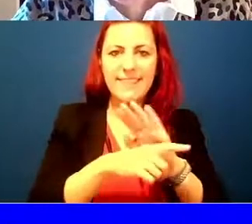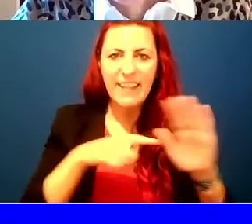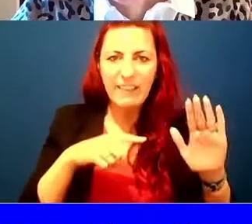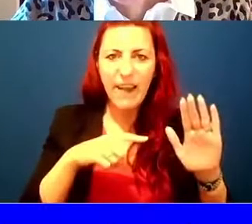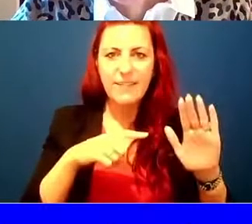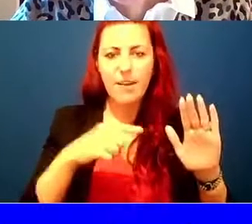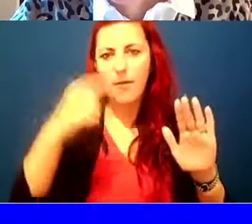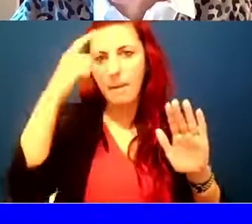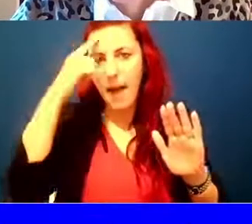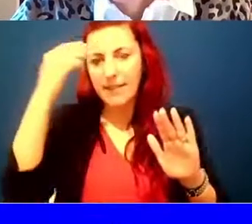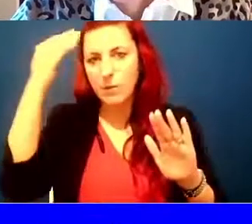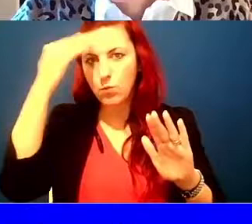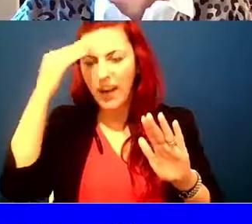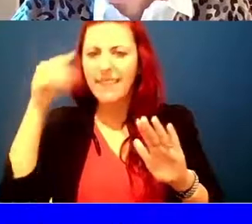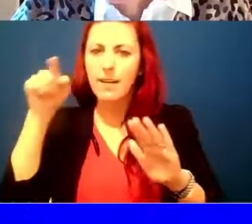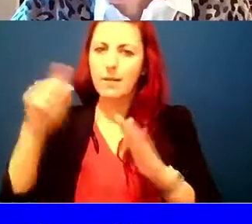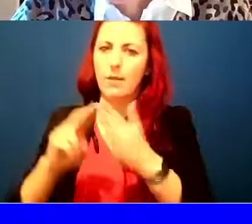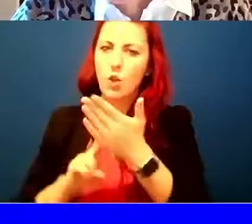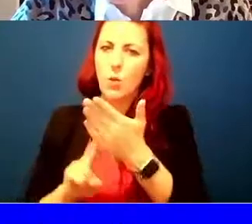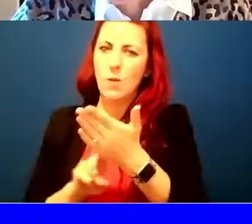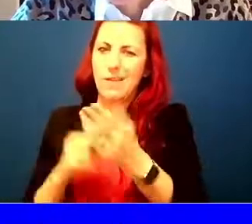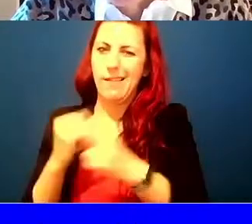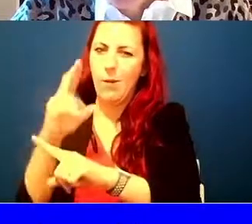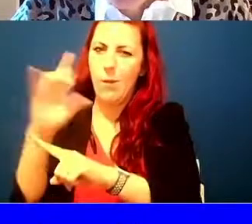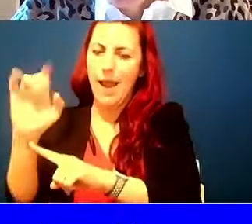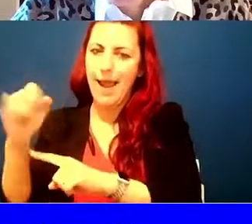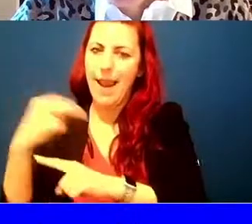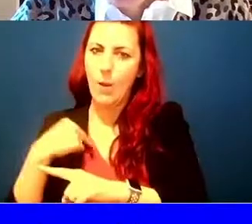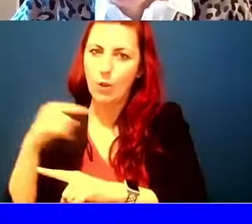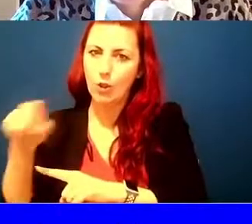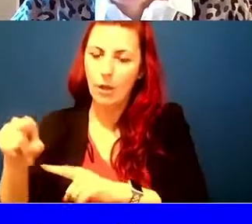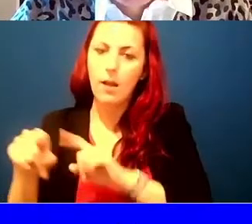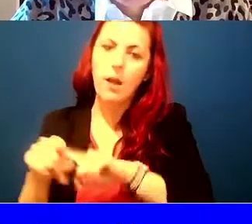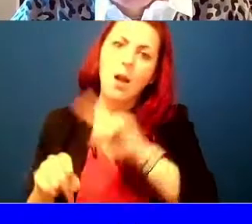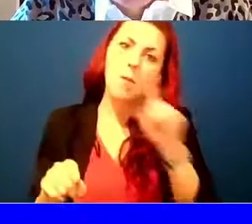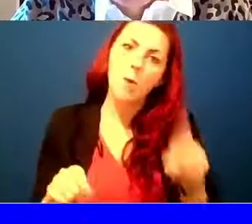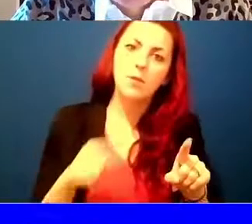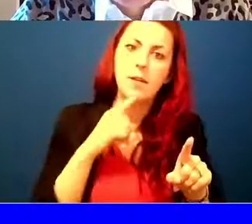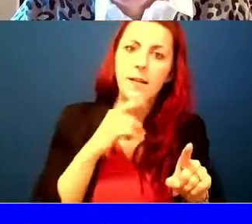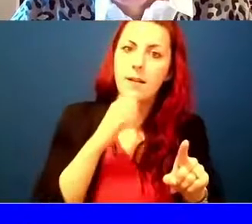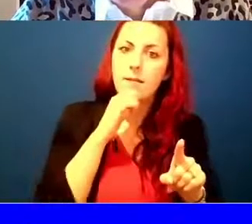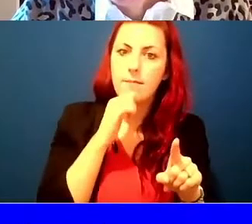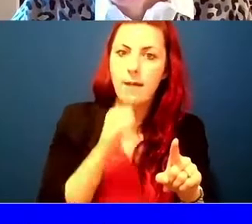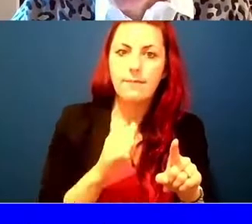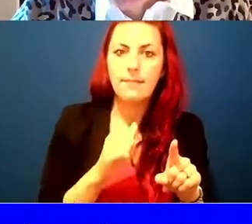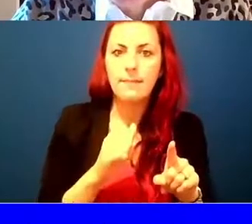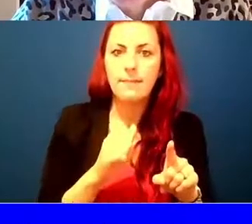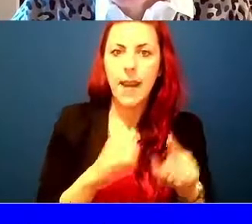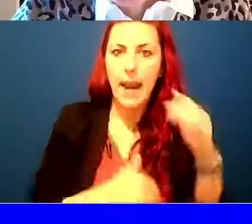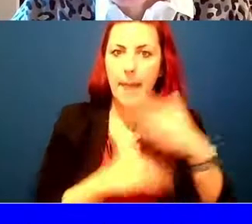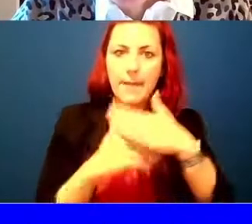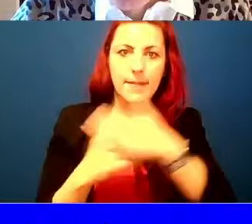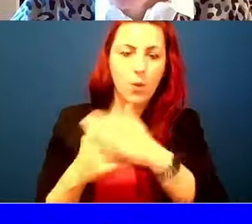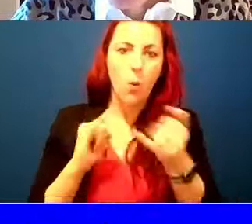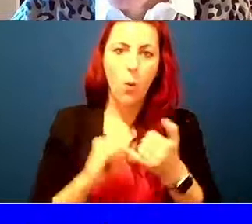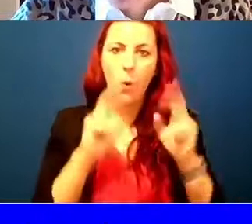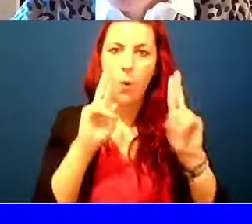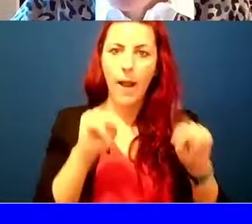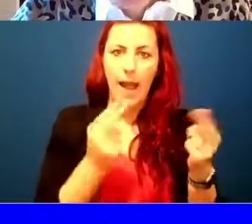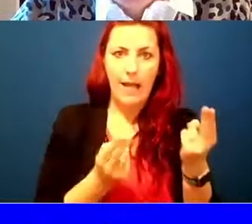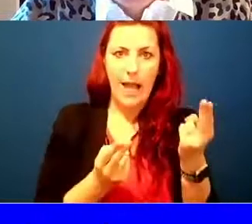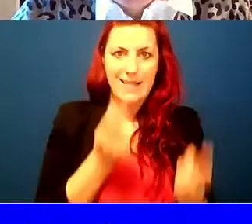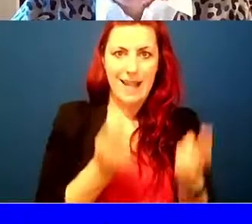UK legislation. With limited exceptions, the Act is not prescriptive or exhaustive about who may assess